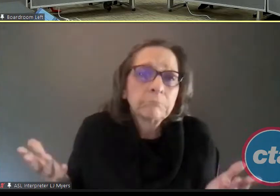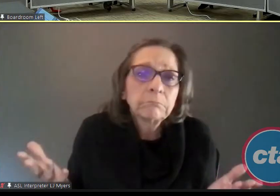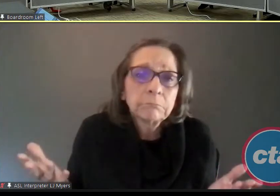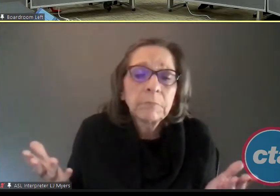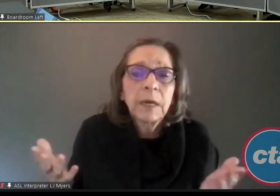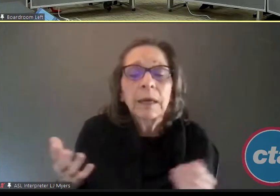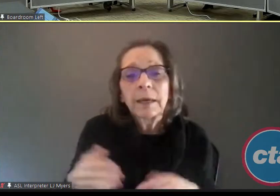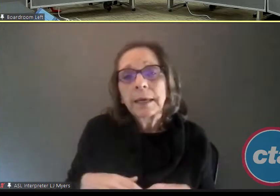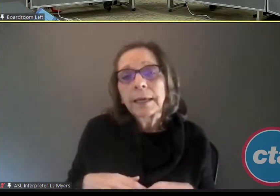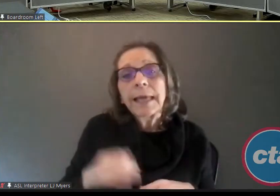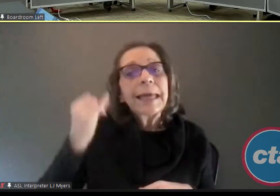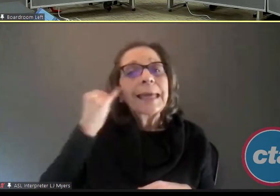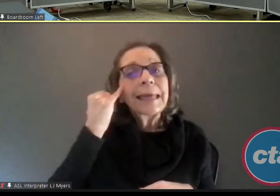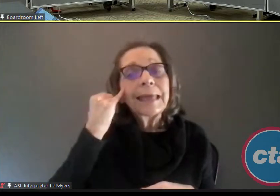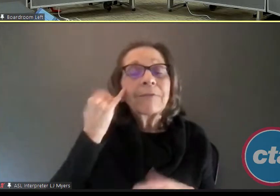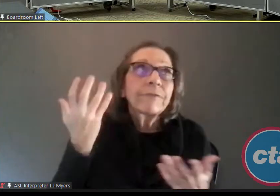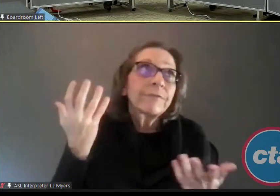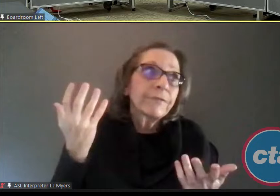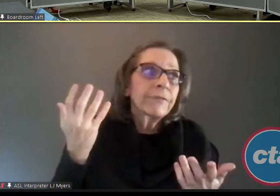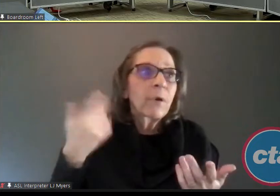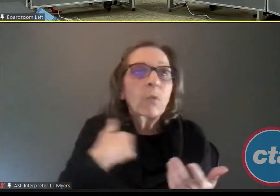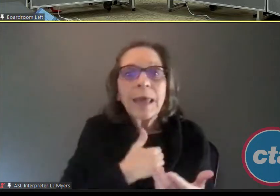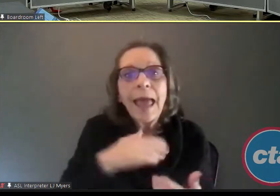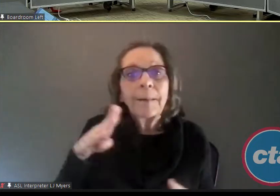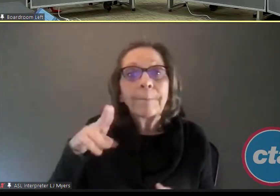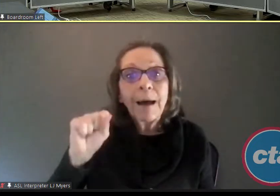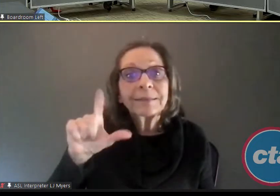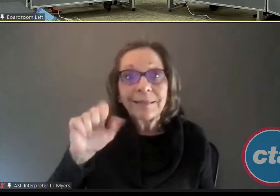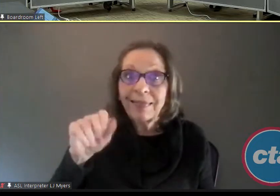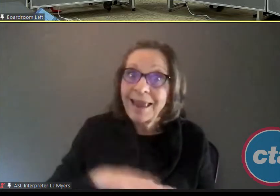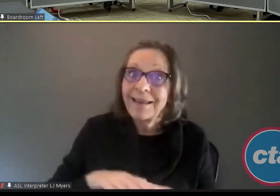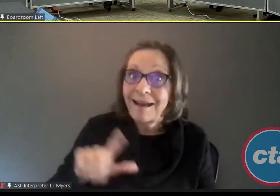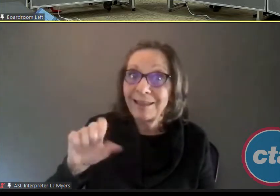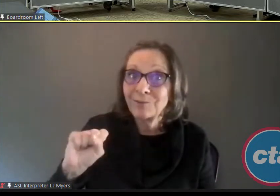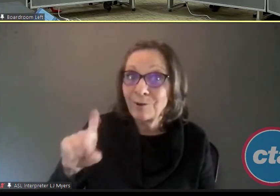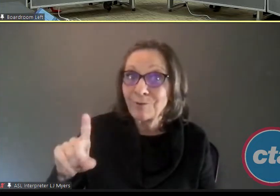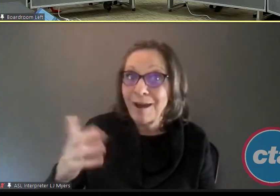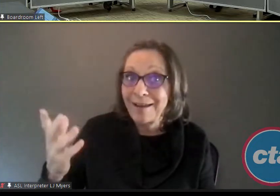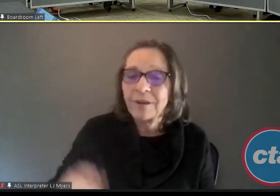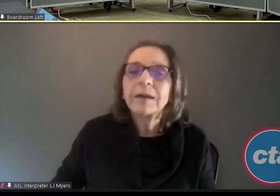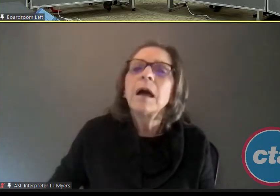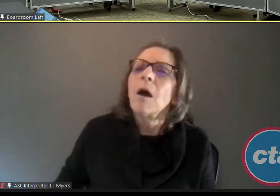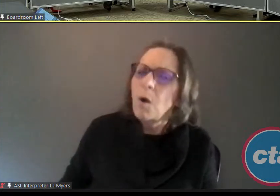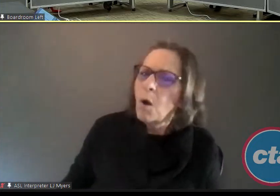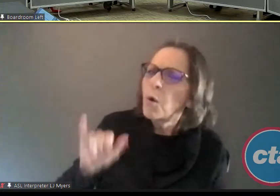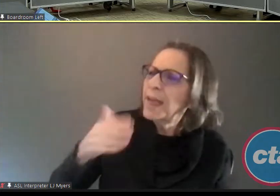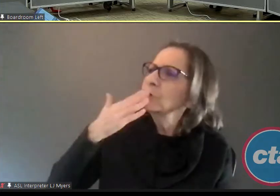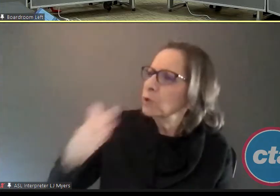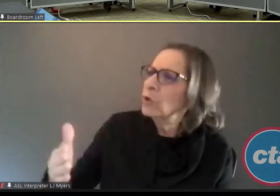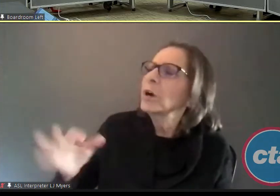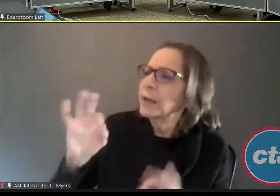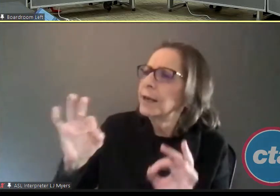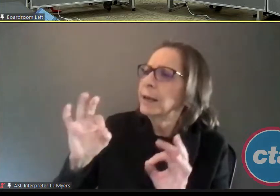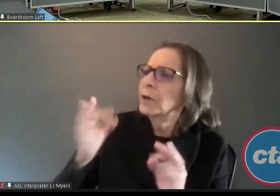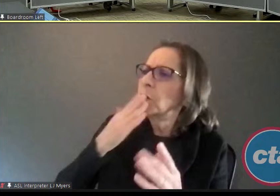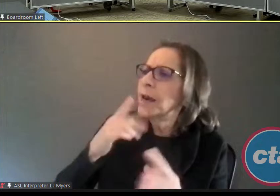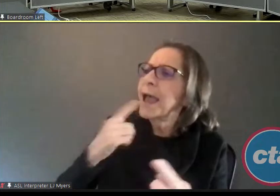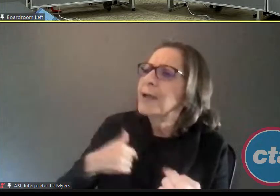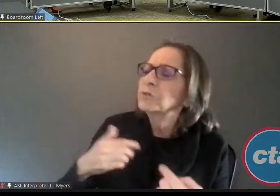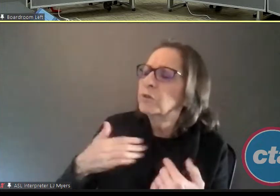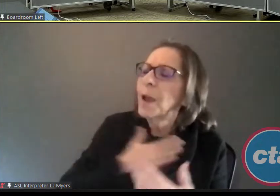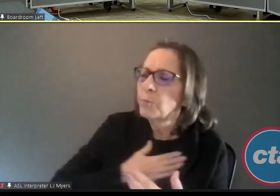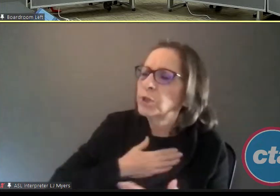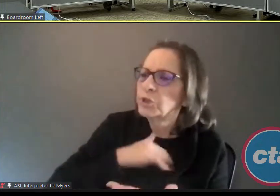only we had a bus lane on North Lakeshore Drive. That's great to hear. I really appreciate that. That's the